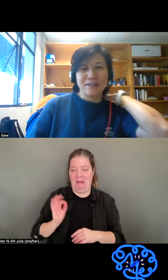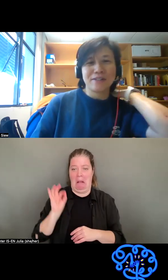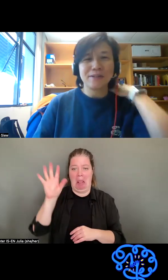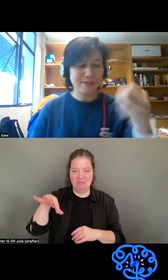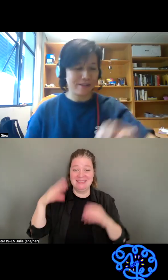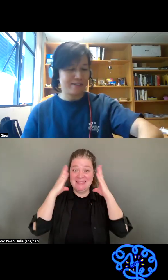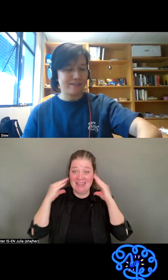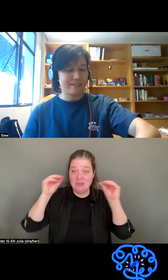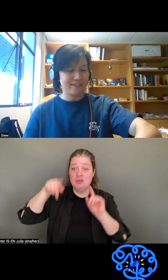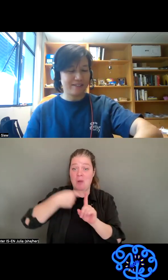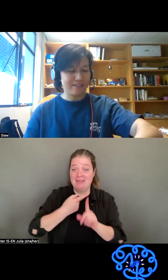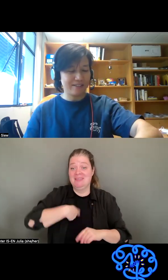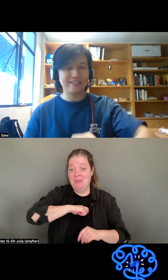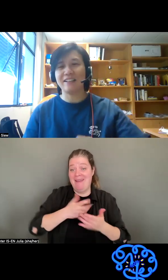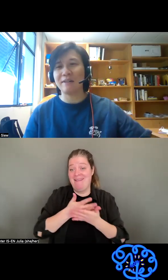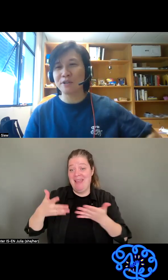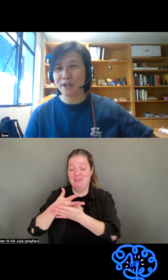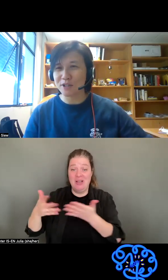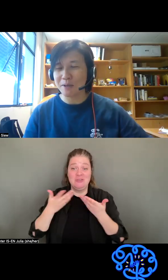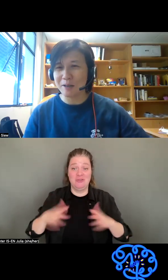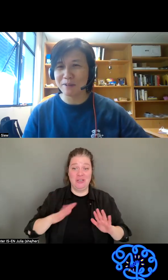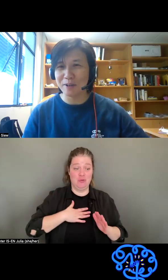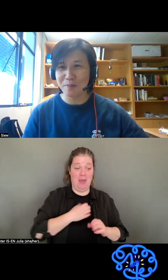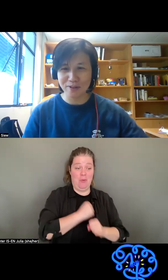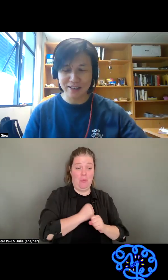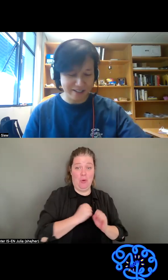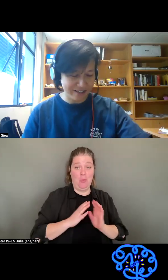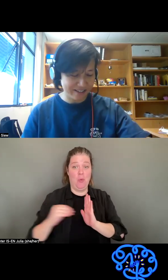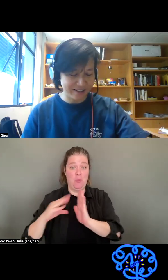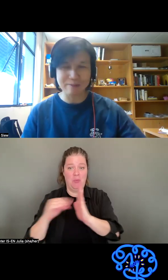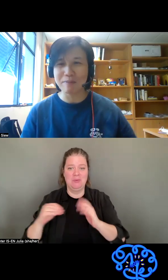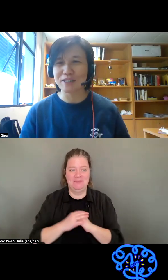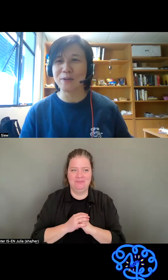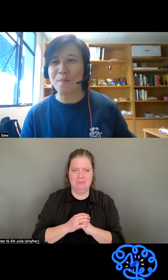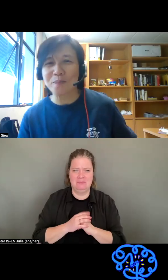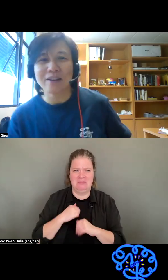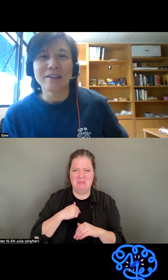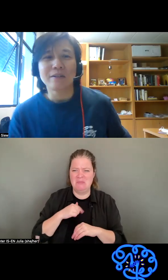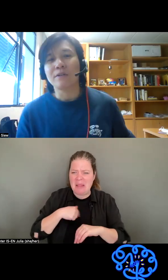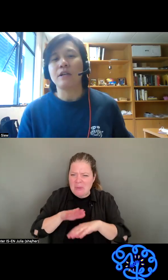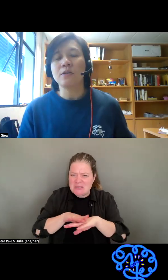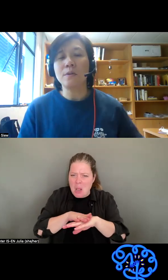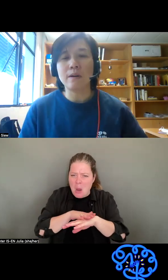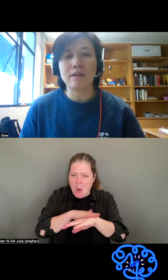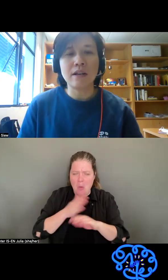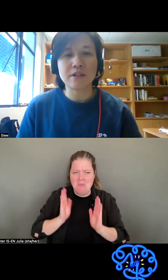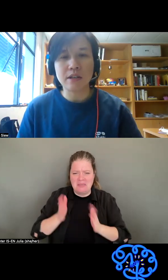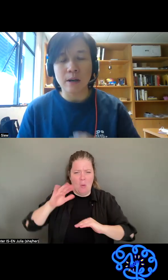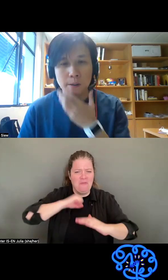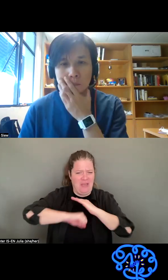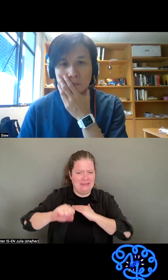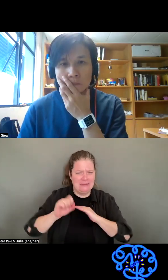Okay, so I will try to speed up a lot more. I think I'm a bit slow. Okay, so